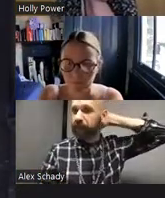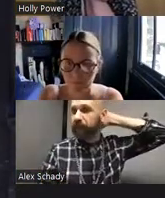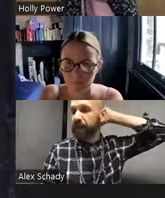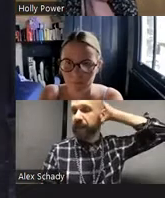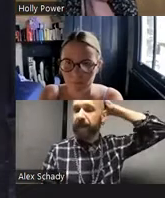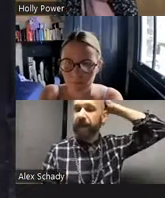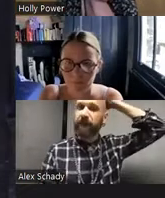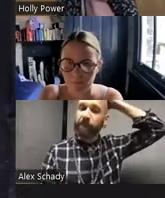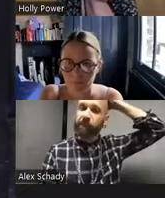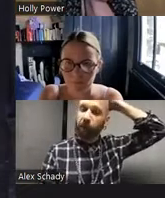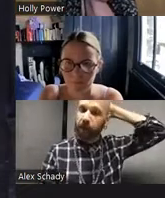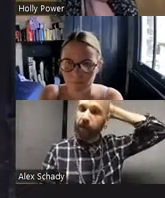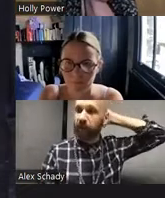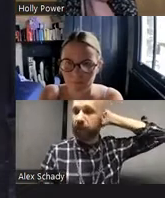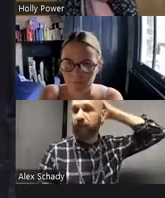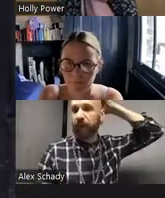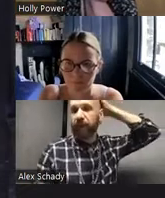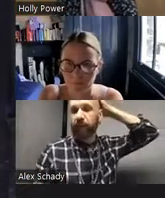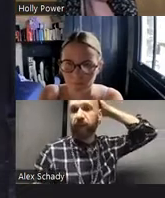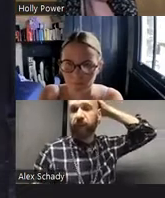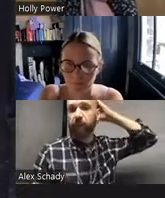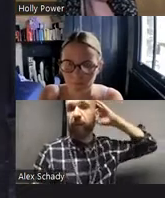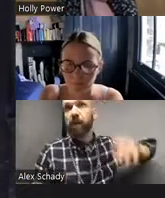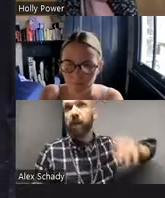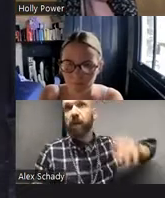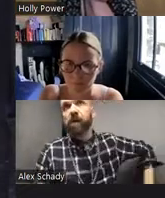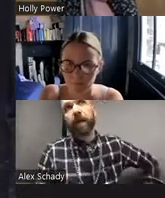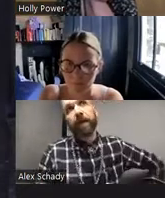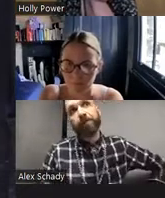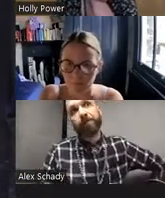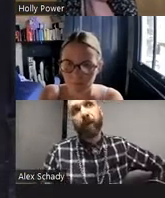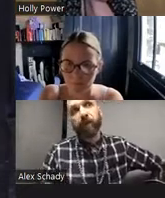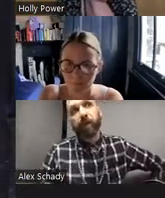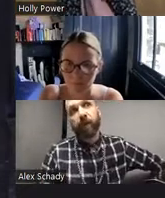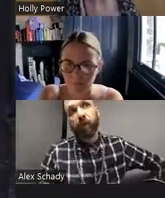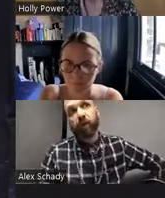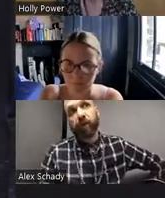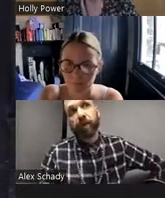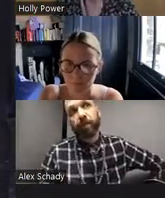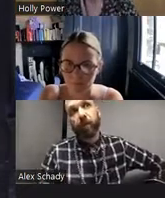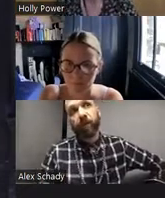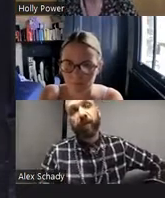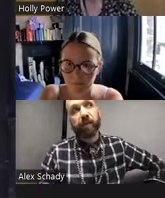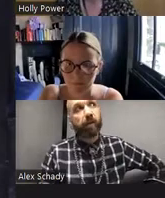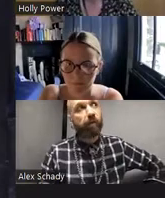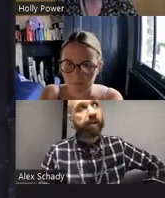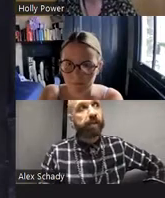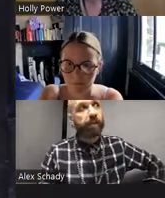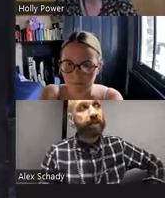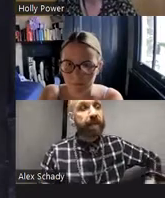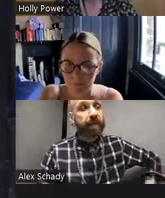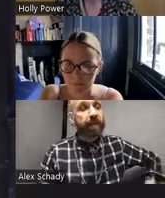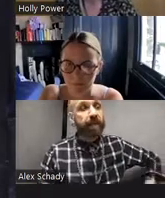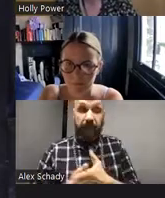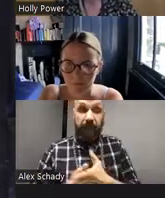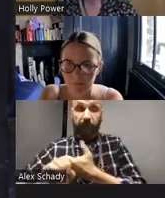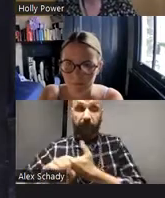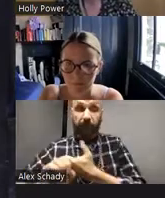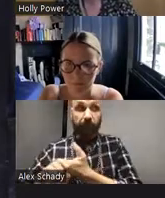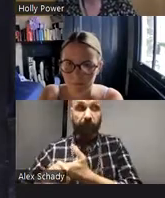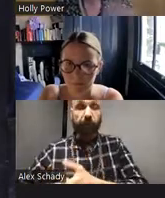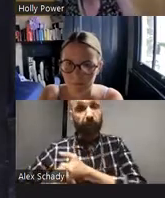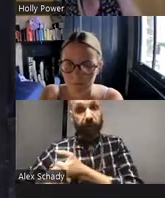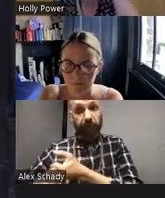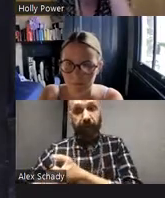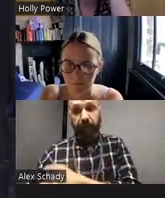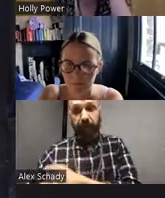But actually I think it's perhaps partly because of that it was so, that we took it on with such enthusiasm, because A, most of